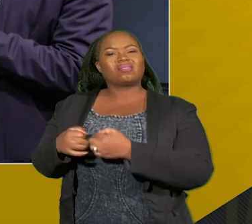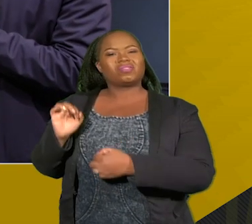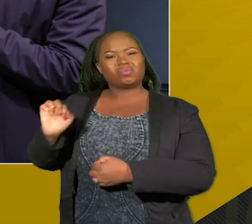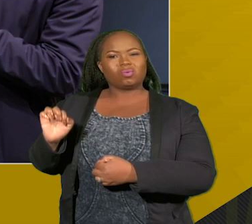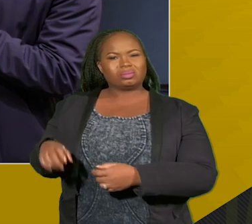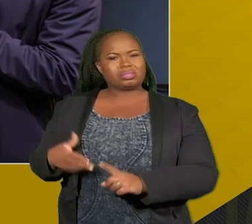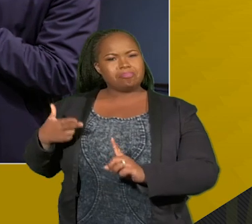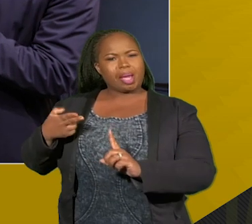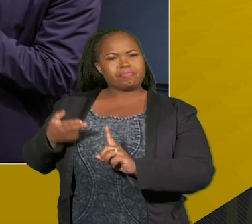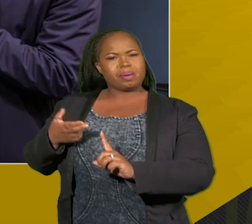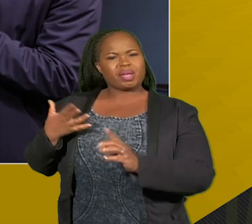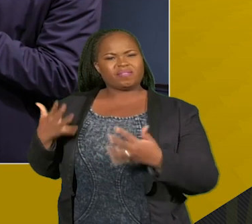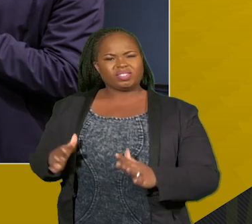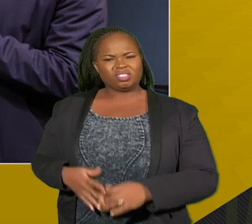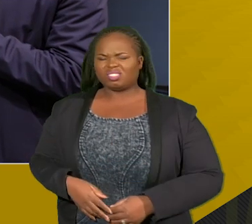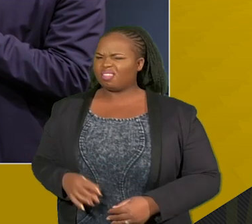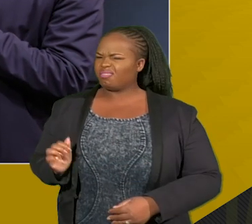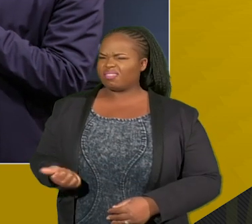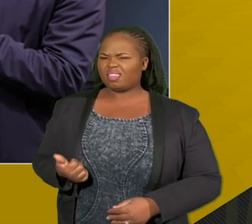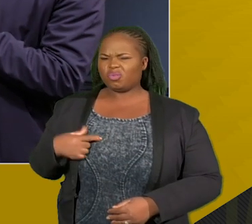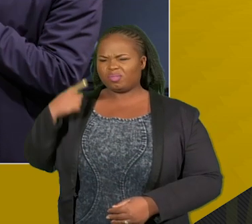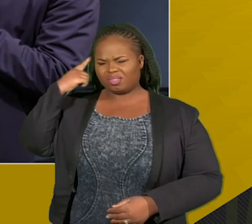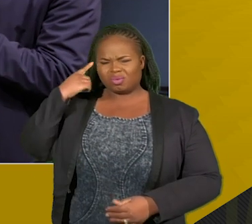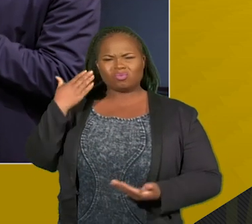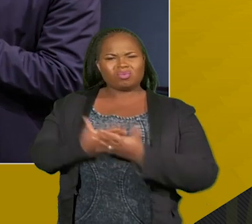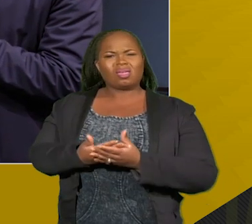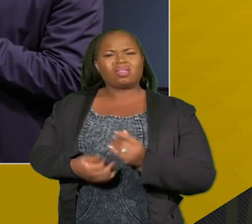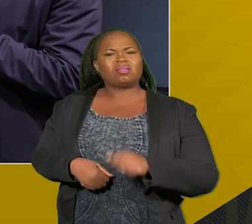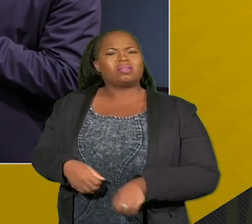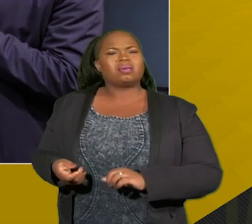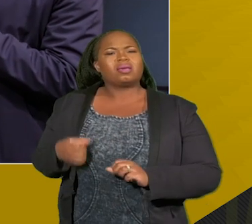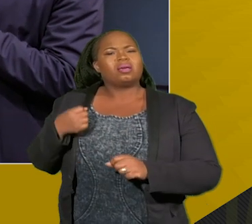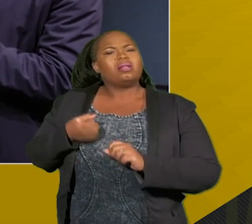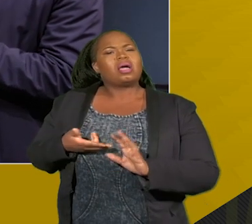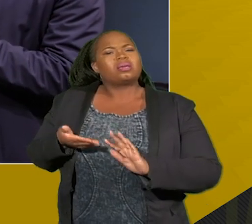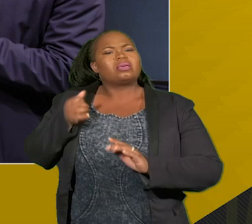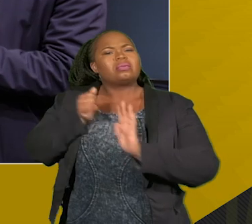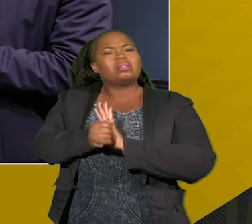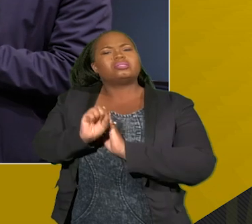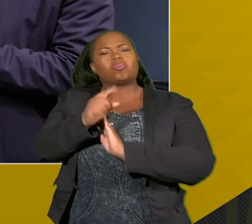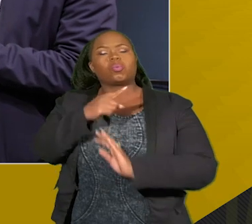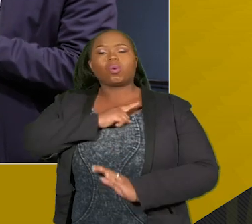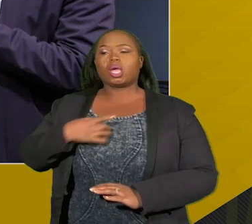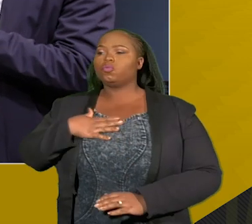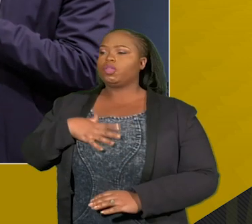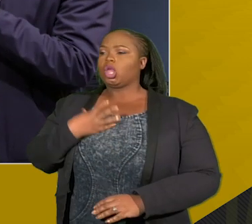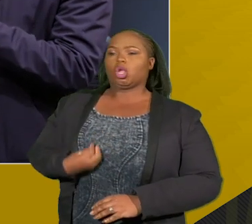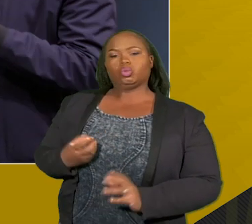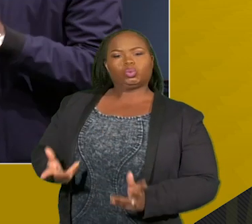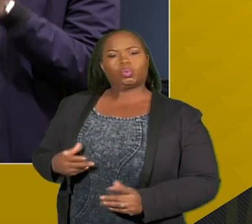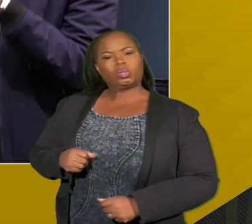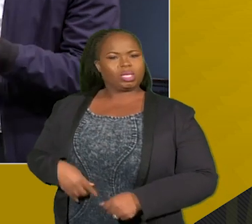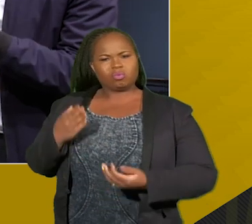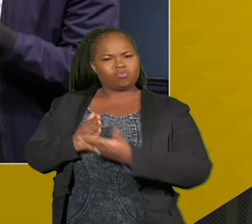naye. Kuphi lapho kulidela khona ukuthi ngempela usungaze ukhiphe impilo yomuntu ngenxa yokuthi uphathe kabi or ngendlela mhlawumbe abakuphathe khona